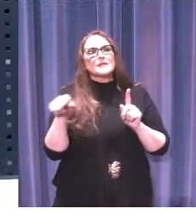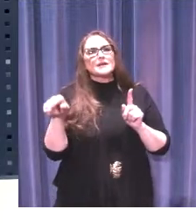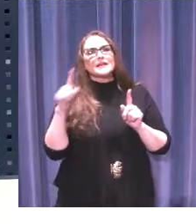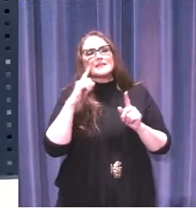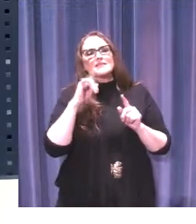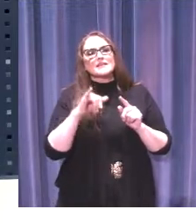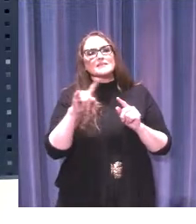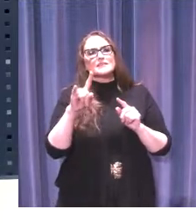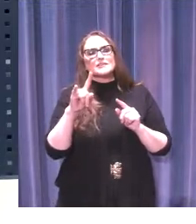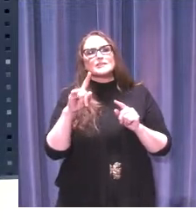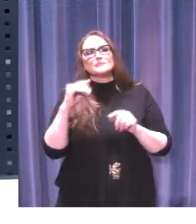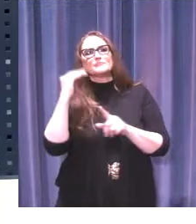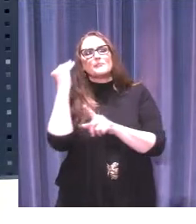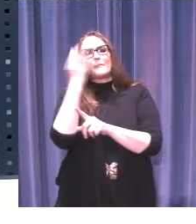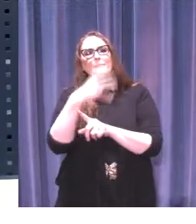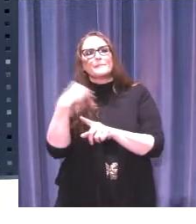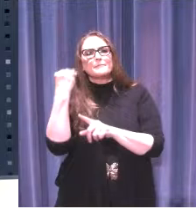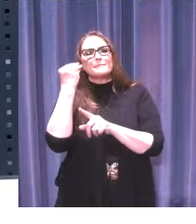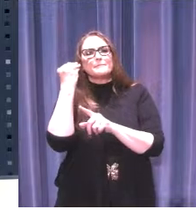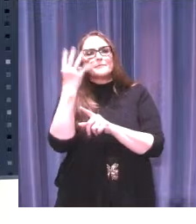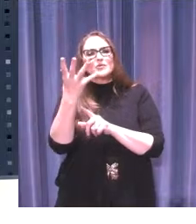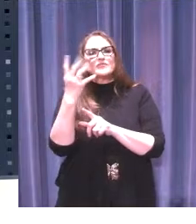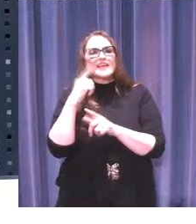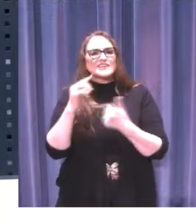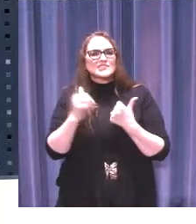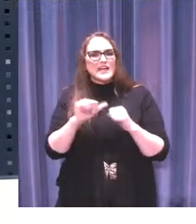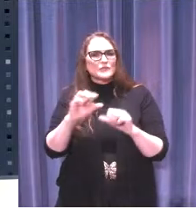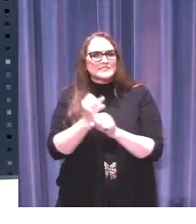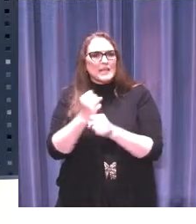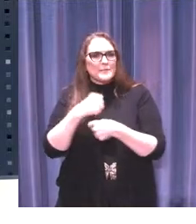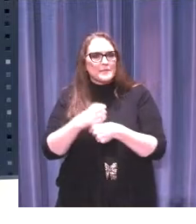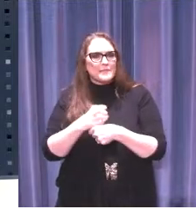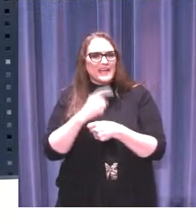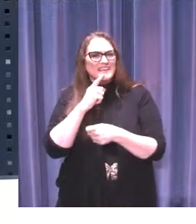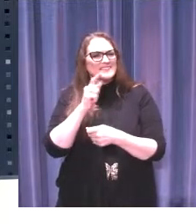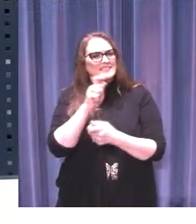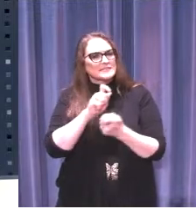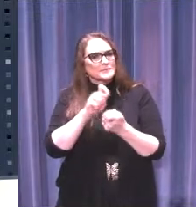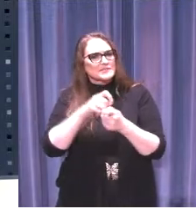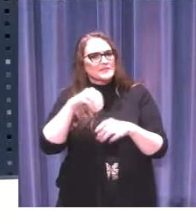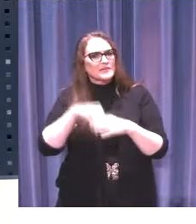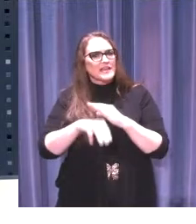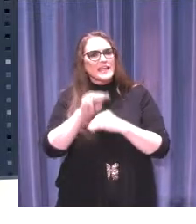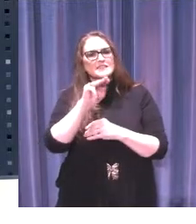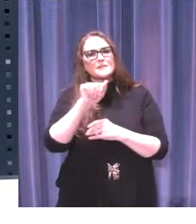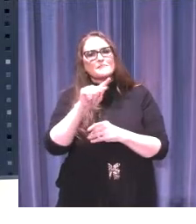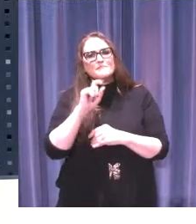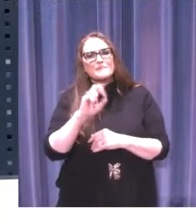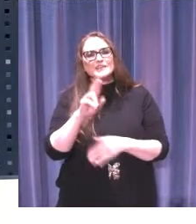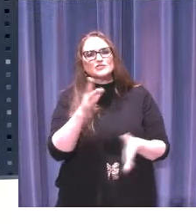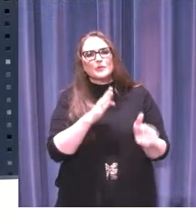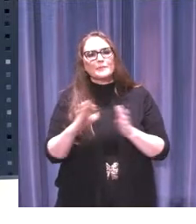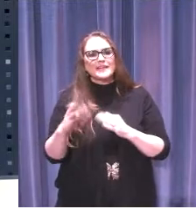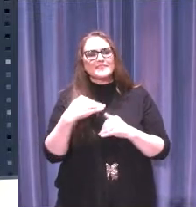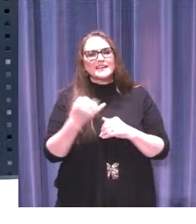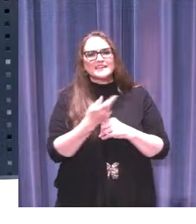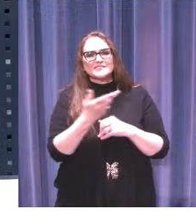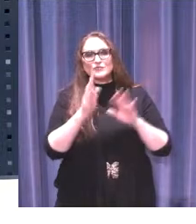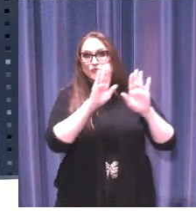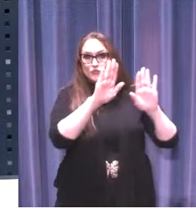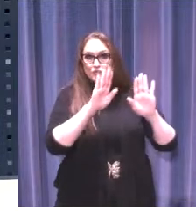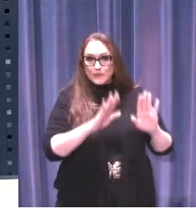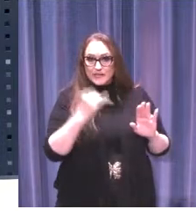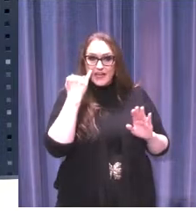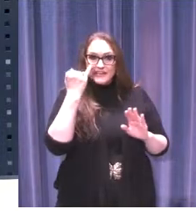think, beautification efforts that can be made, particularly in the master plan. There were a number of great ideas